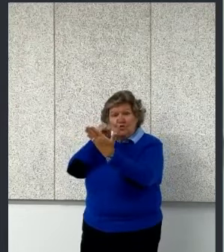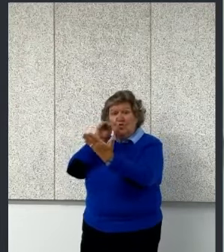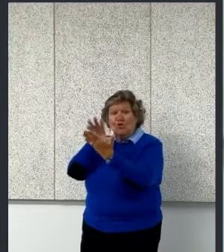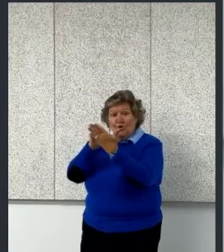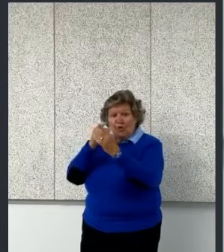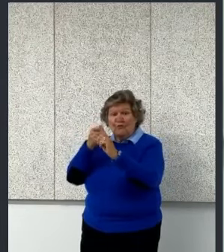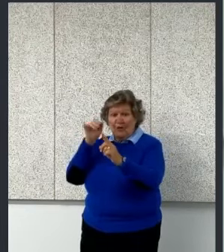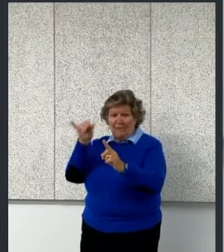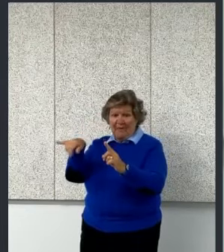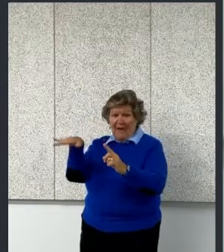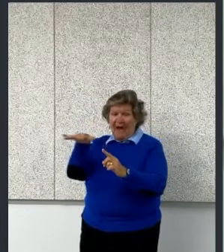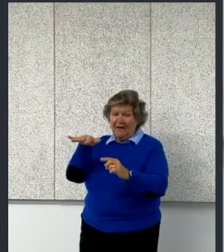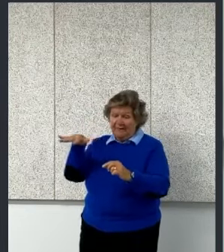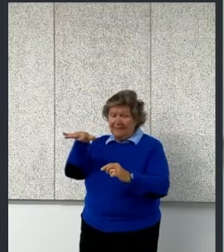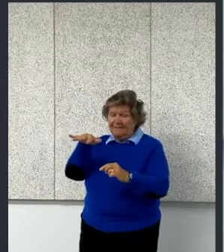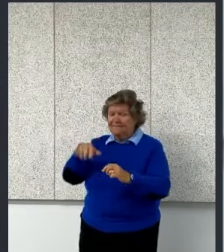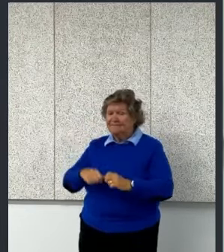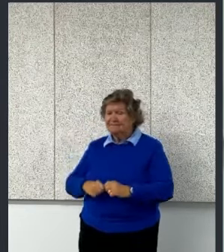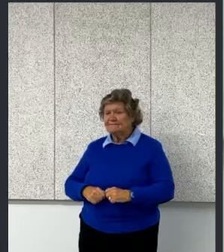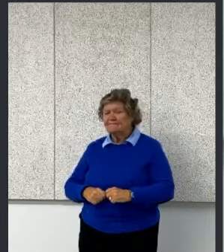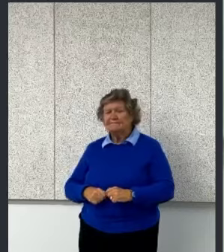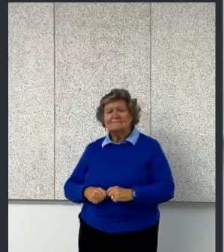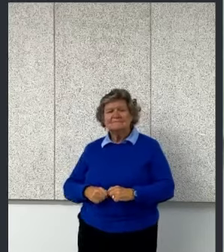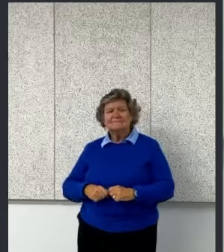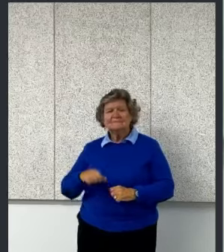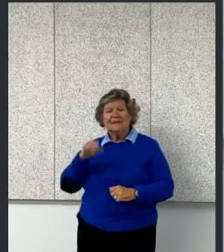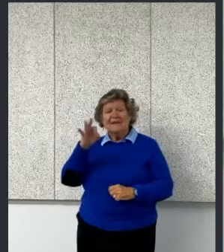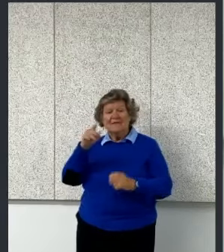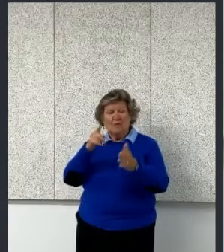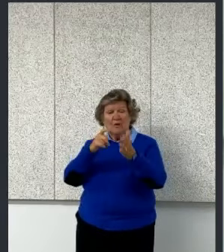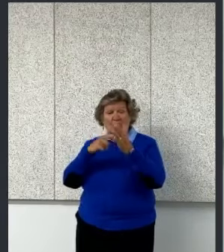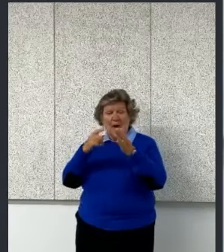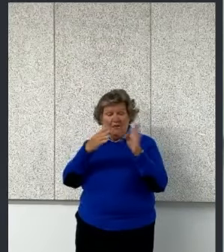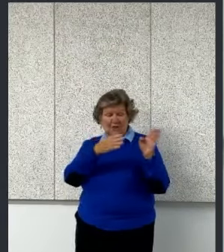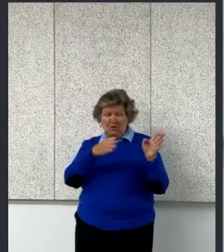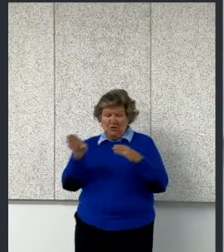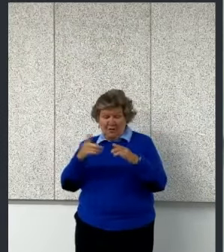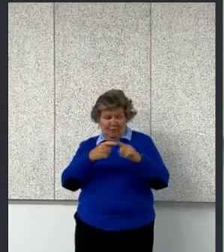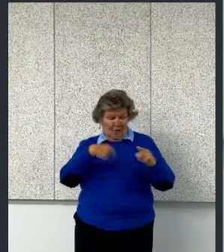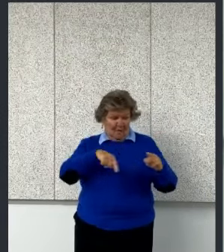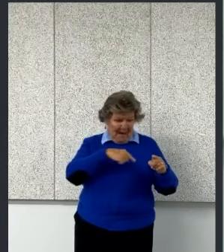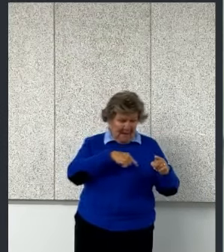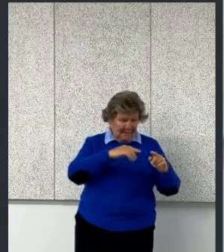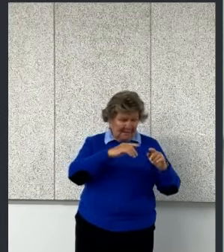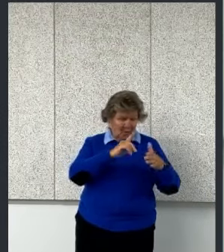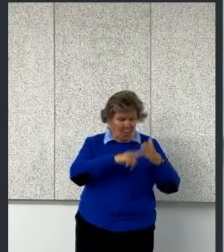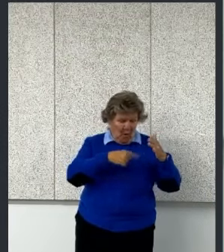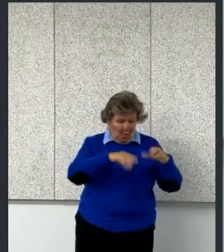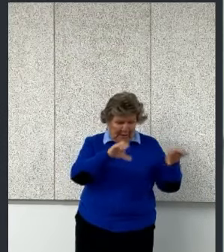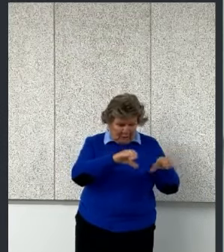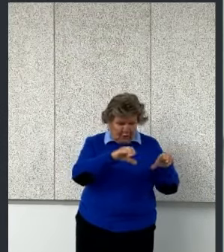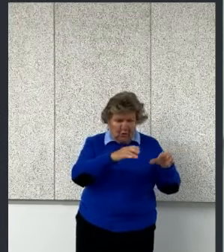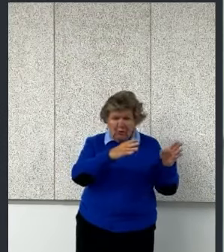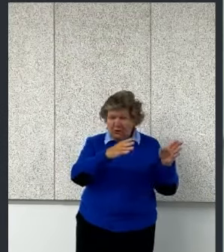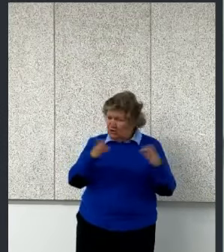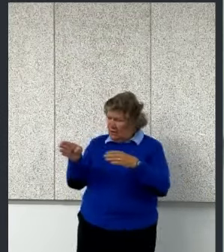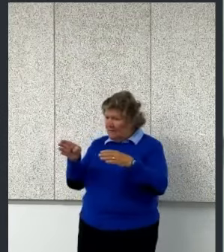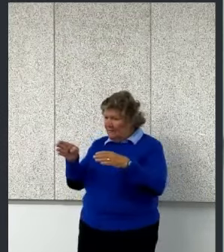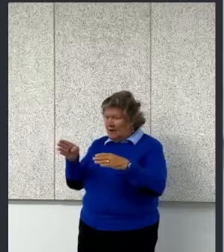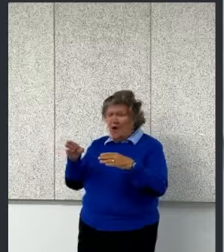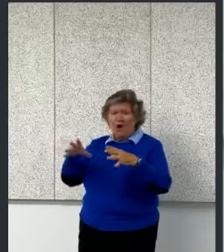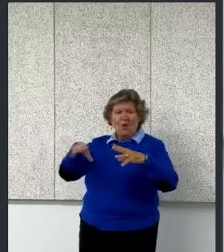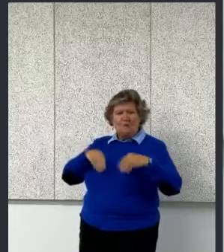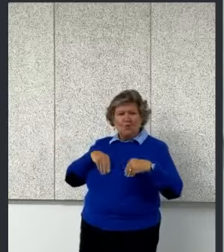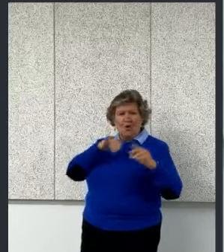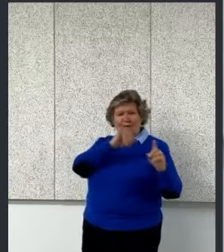And if it requires a shift from us in how we practice, like absorbing that risk, but also knowing that